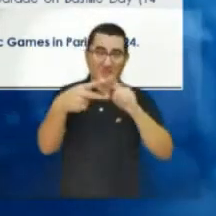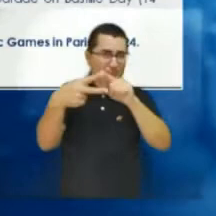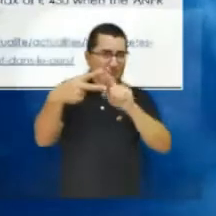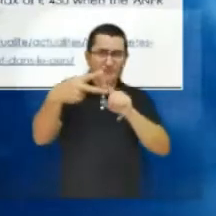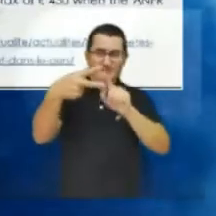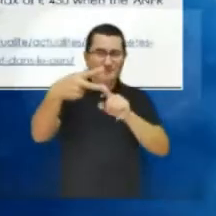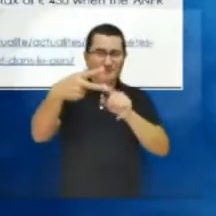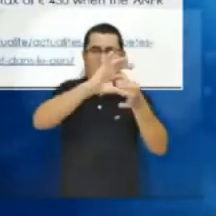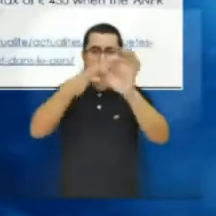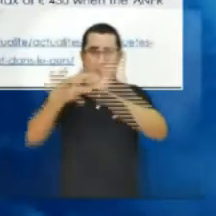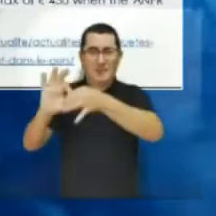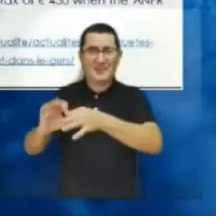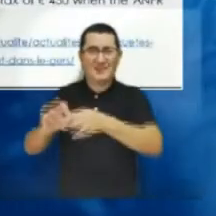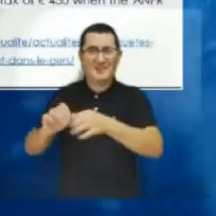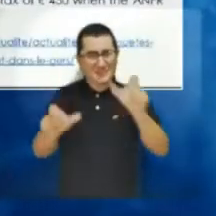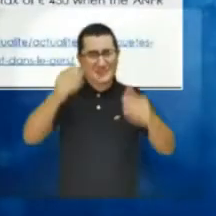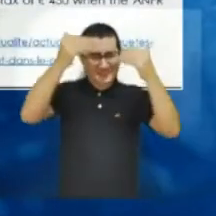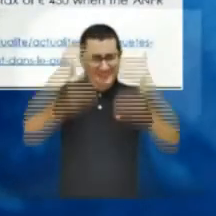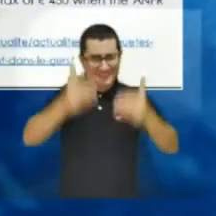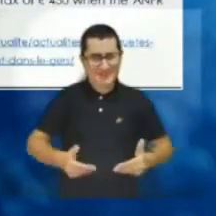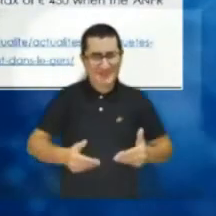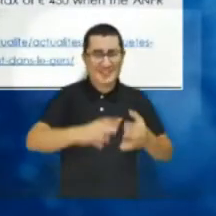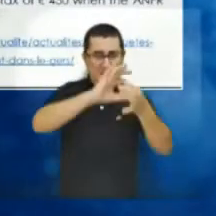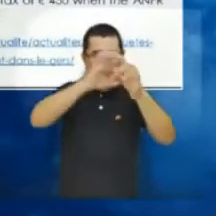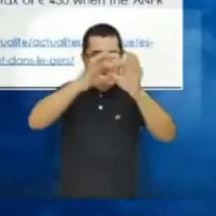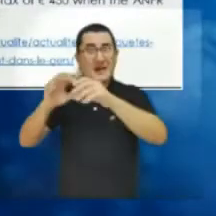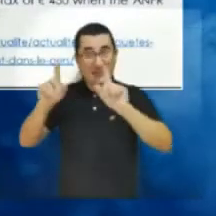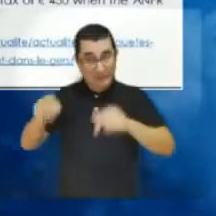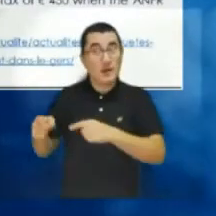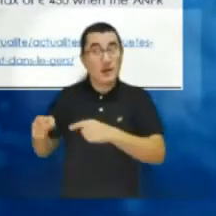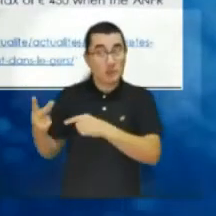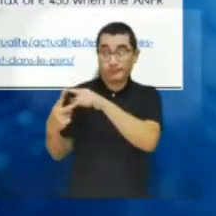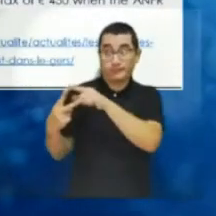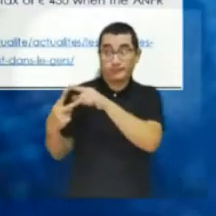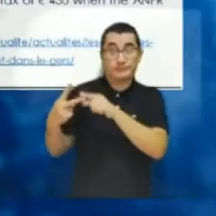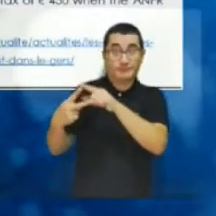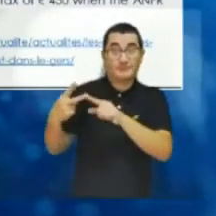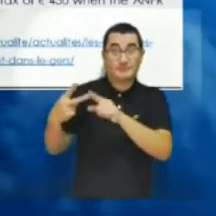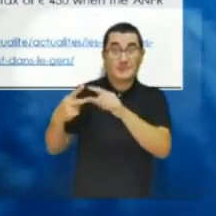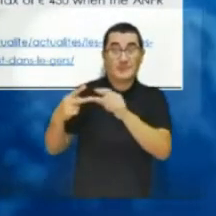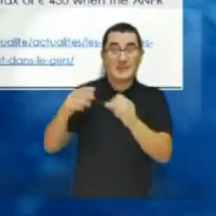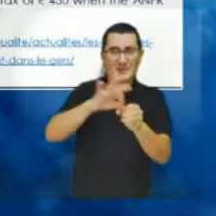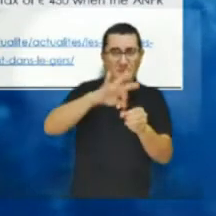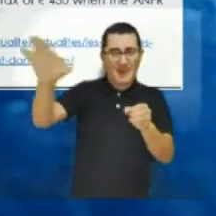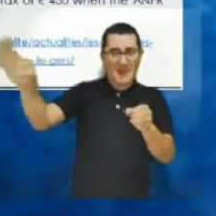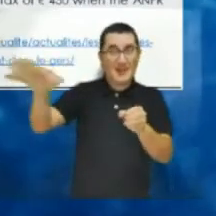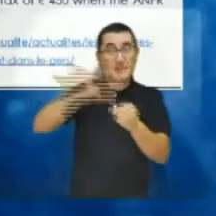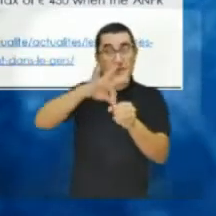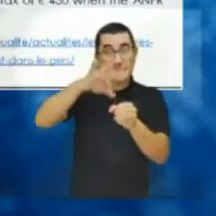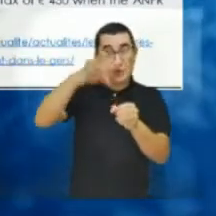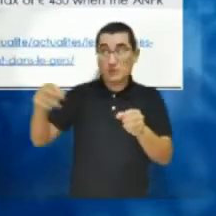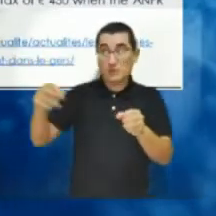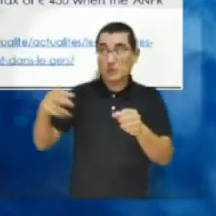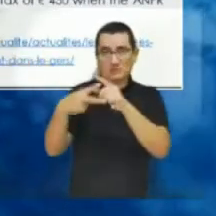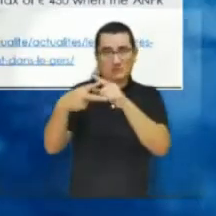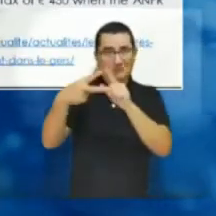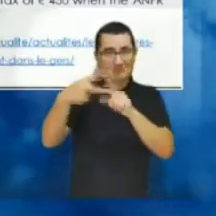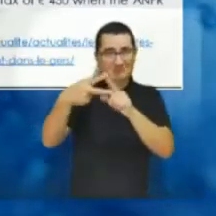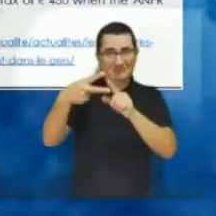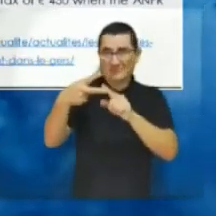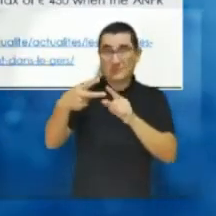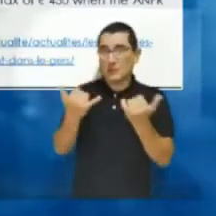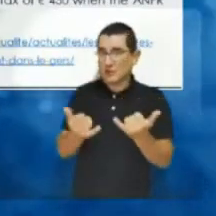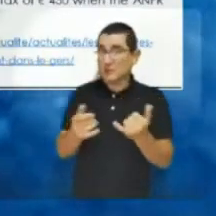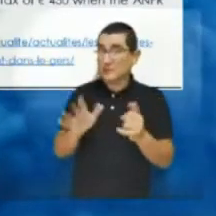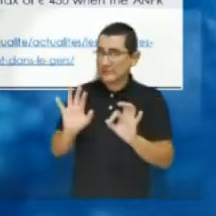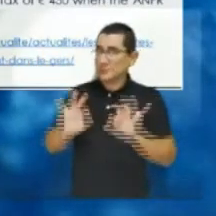from all agencies, or maybe from your agency would be nice. So just to explain a few cases of interference,